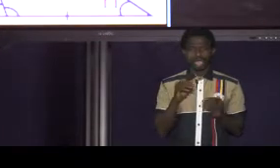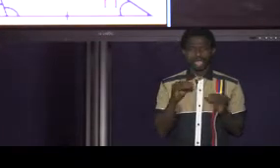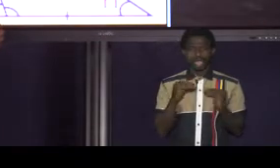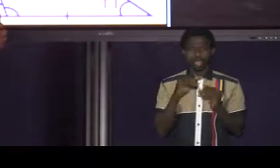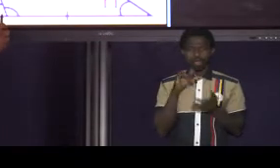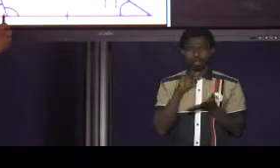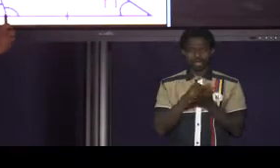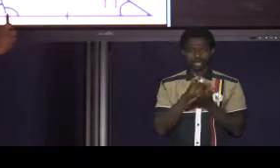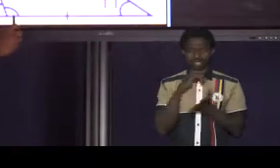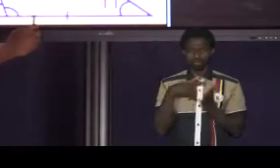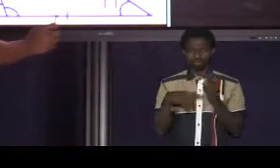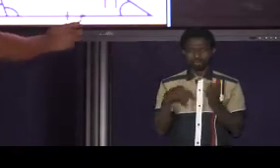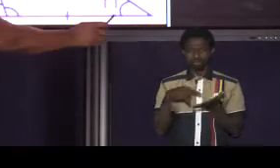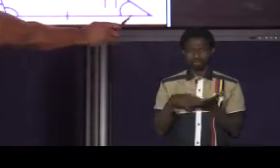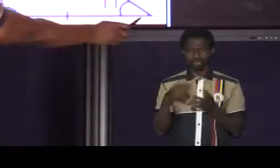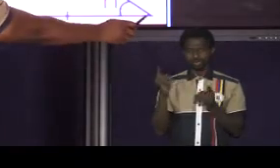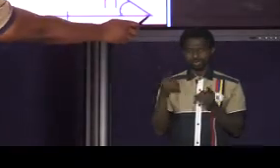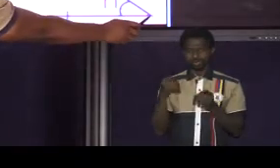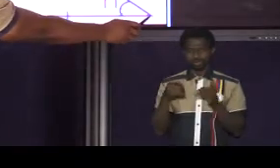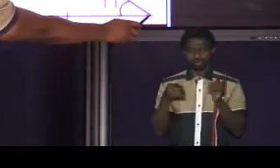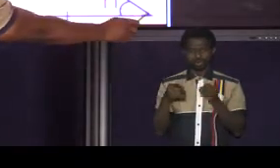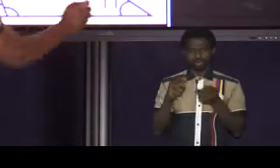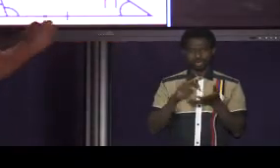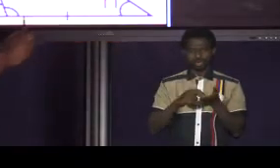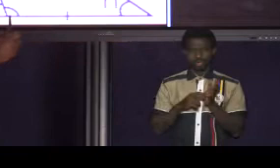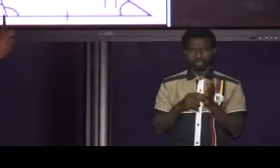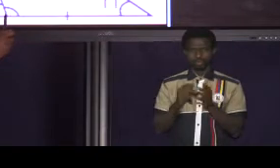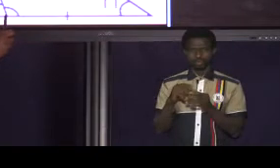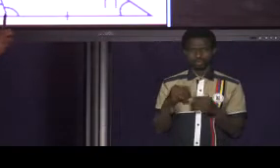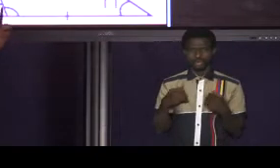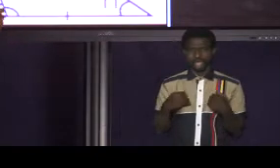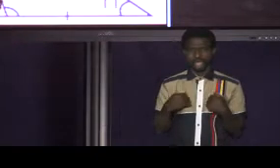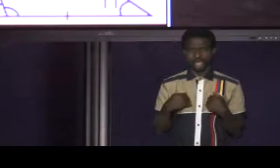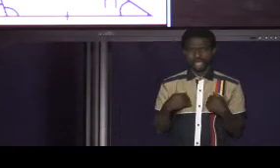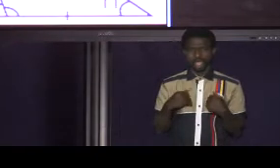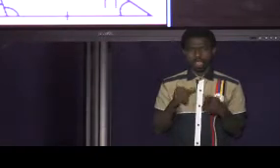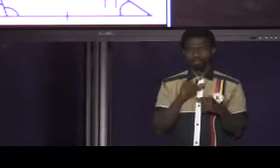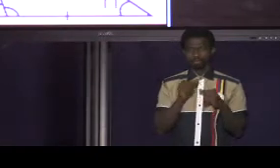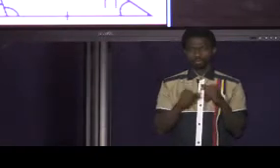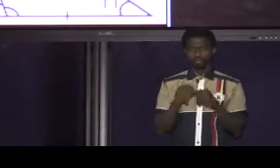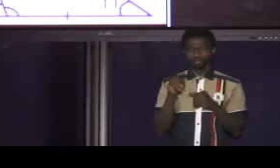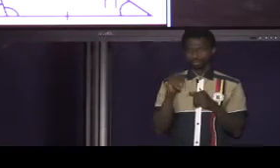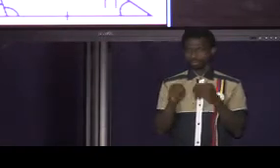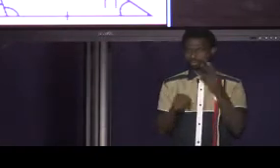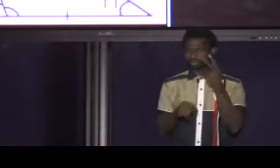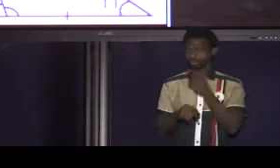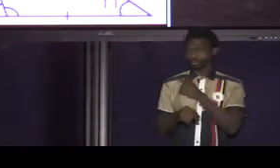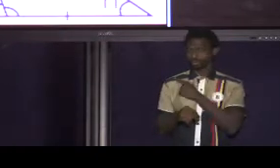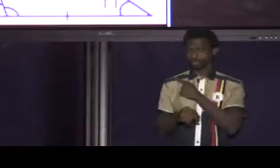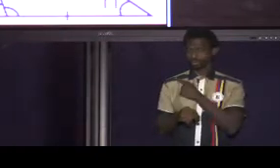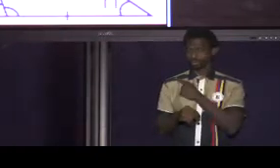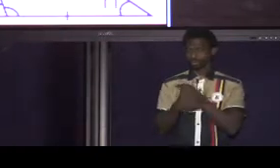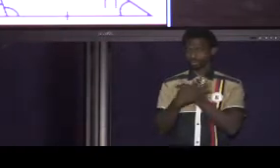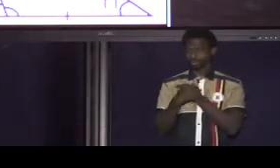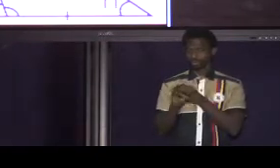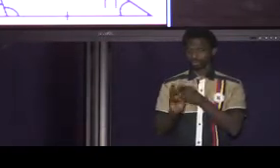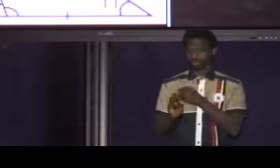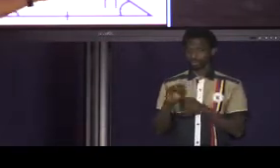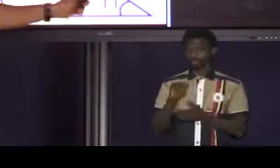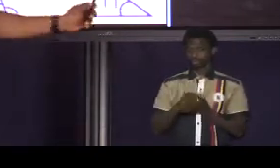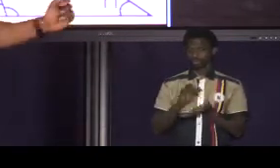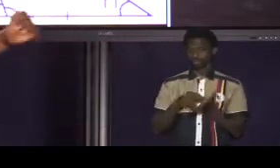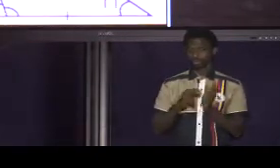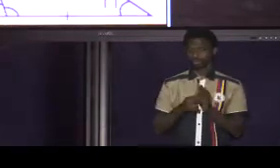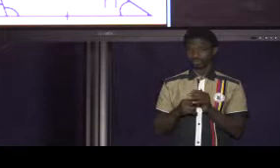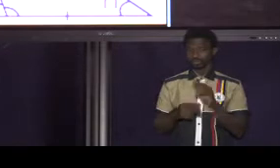mean. So if you trace that line to the end, you have angle N, and if you trace this line to the end, you have angle M, and that means that M